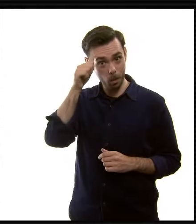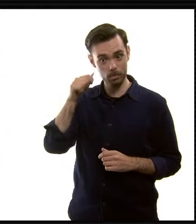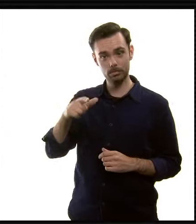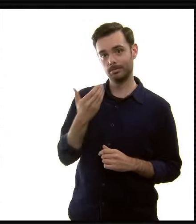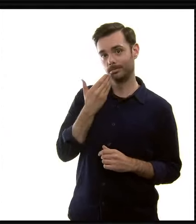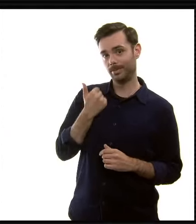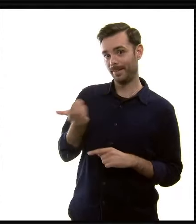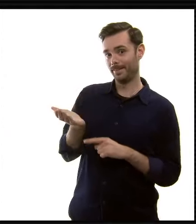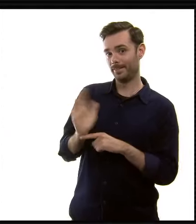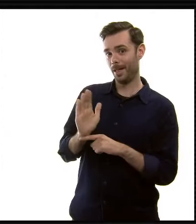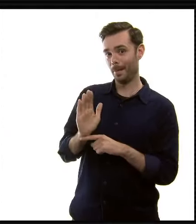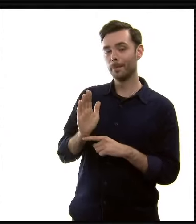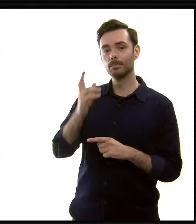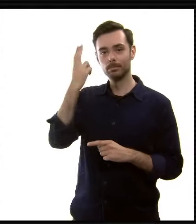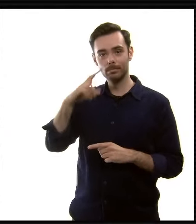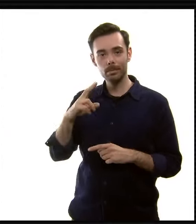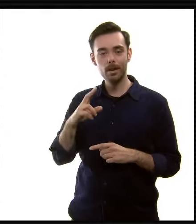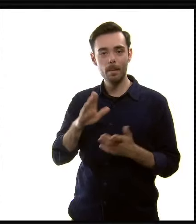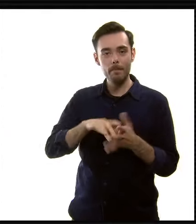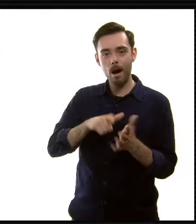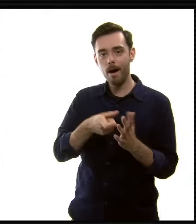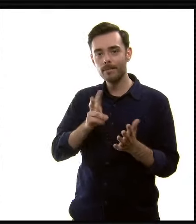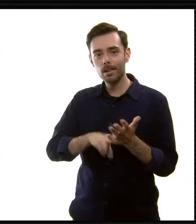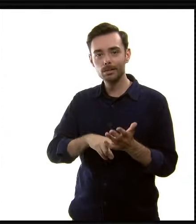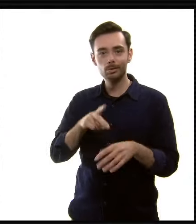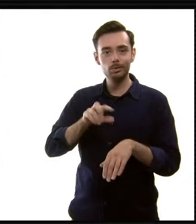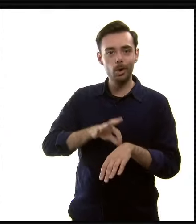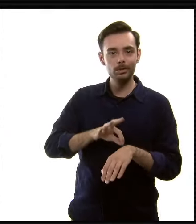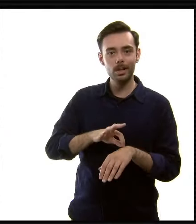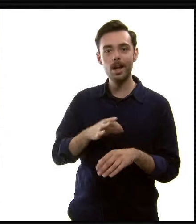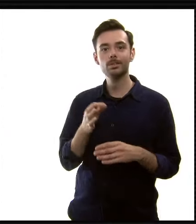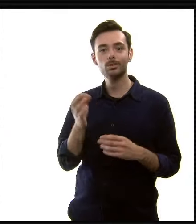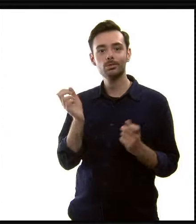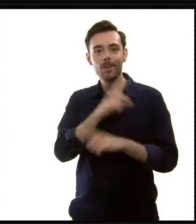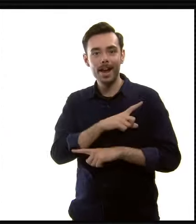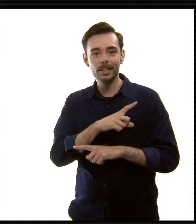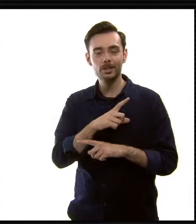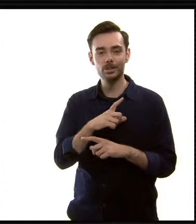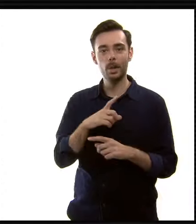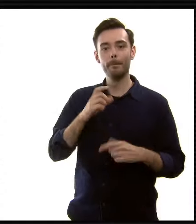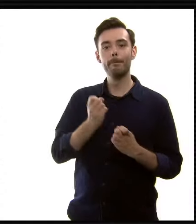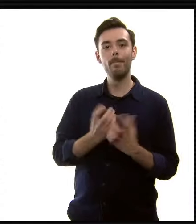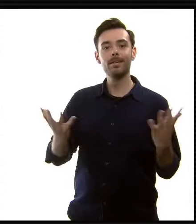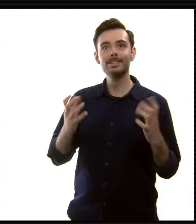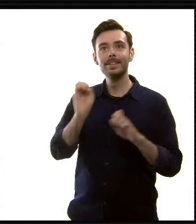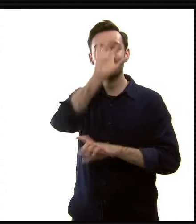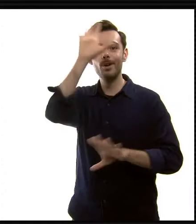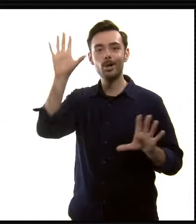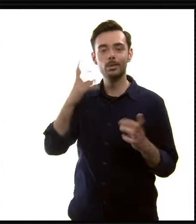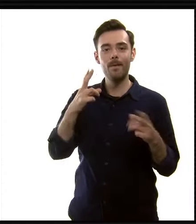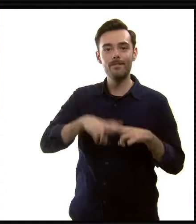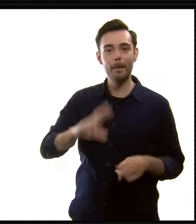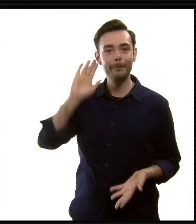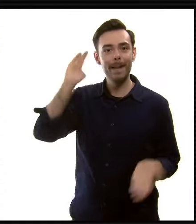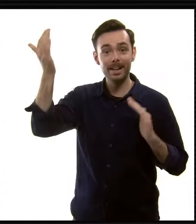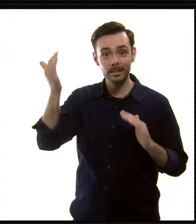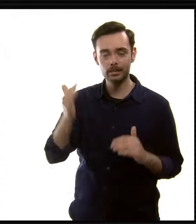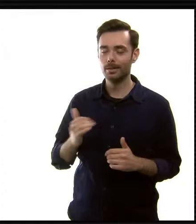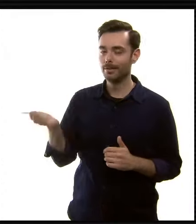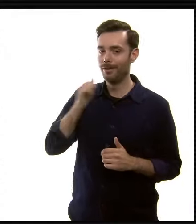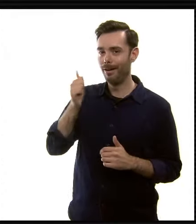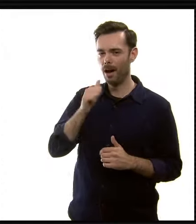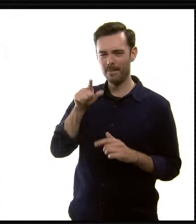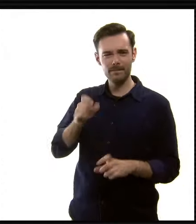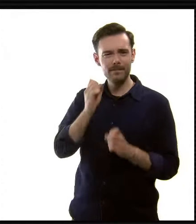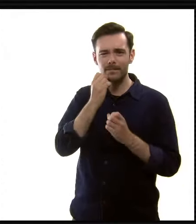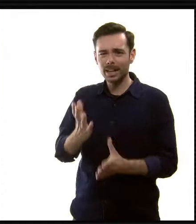blockbuster entitled Marvel Studios' Doctor Strange in the Multiverse of Madness? Oh, that indie film? I am. It was fantastic, despite the